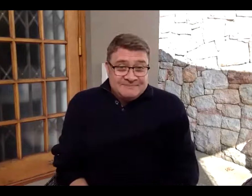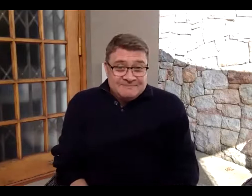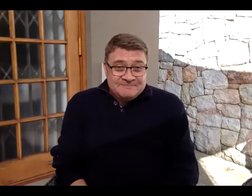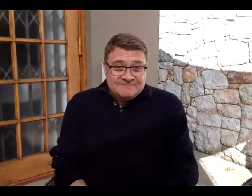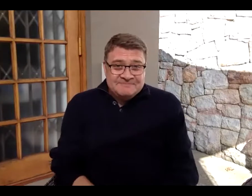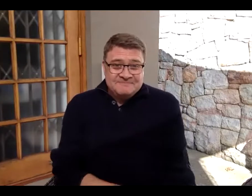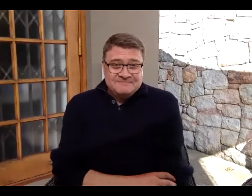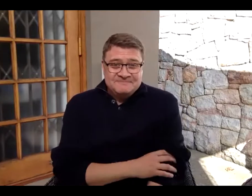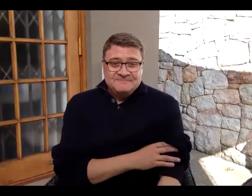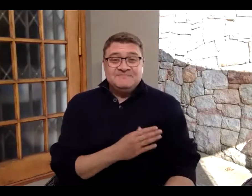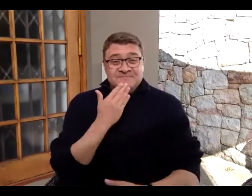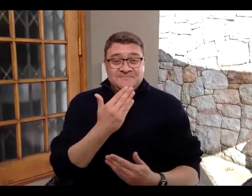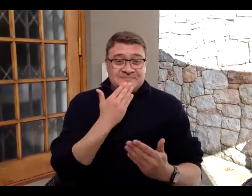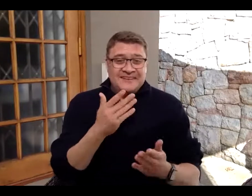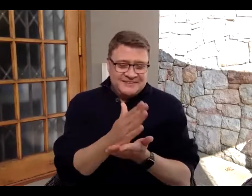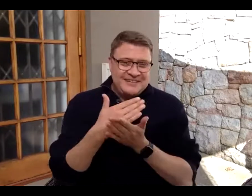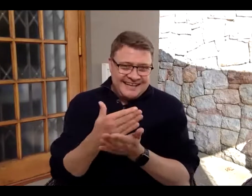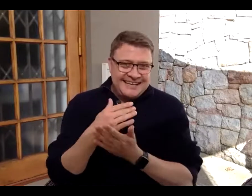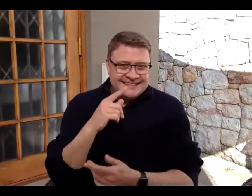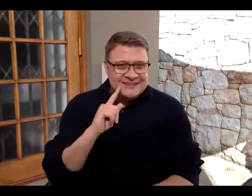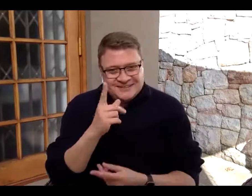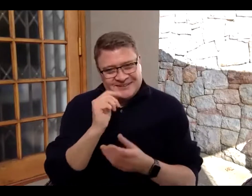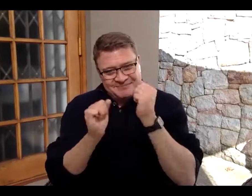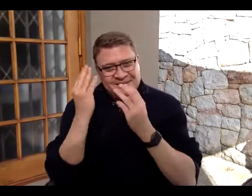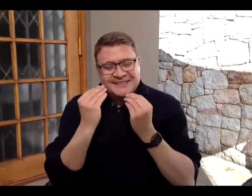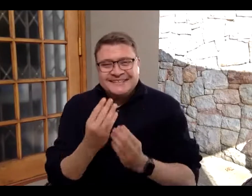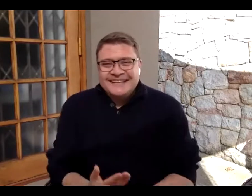So thank you for sharing your experience, Terence.